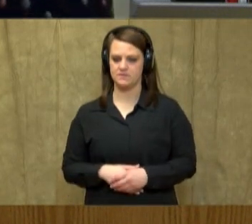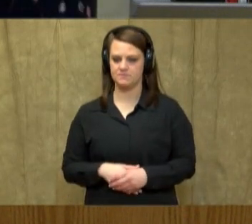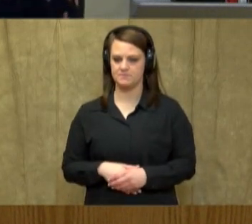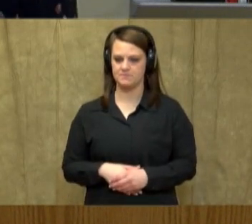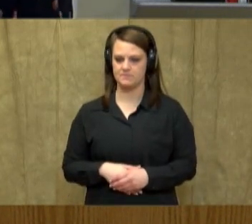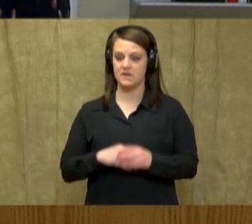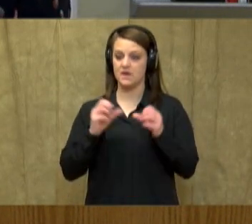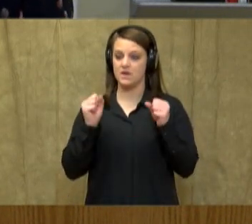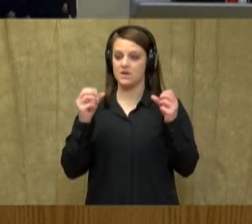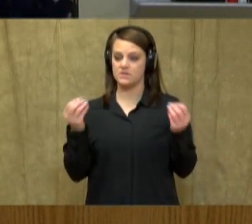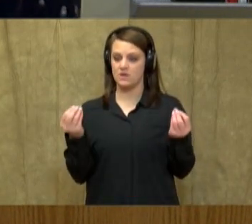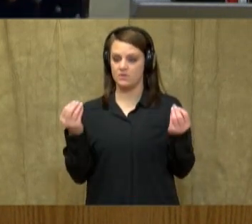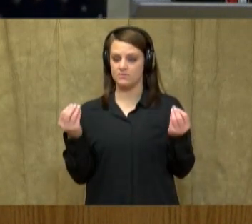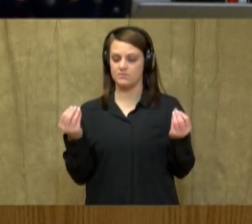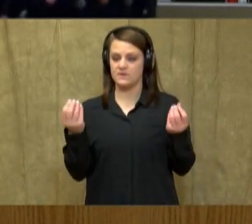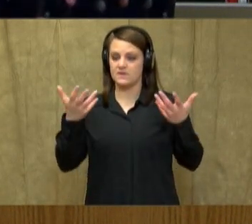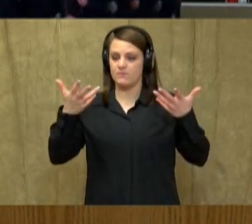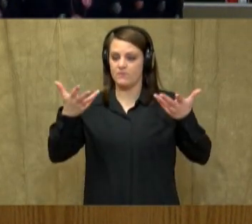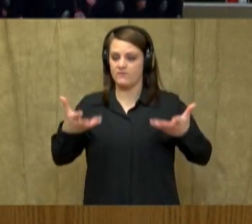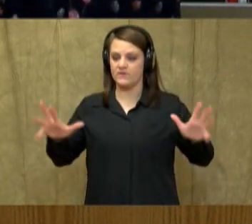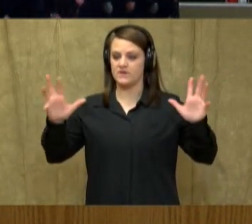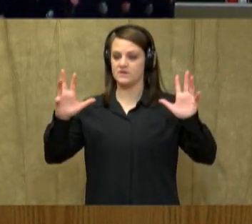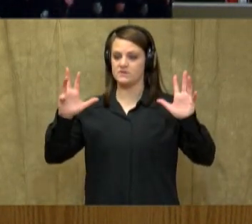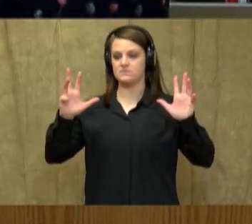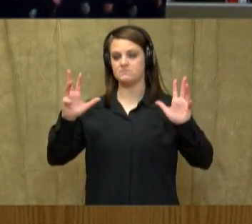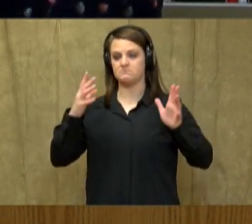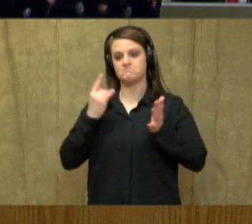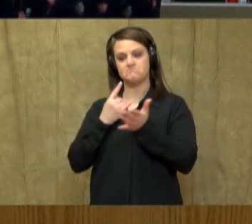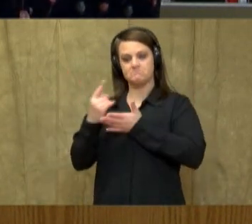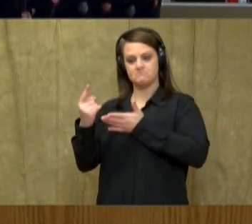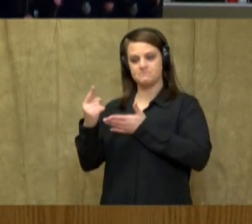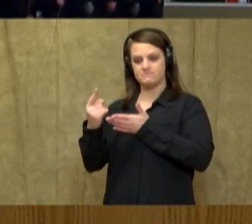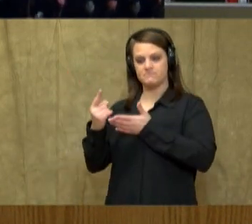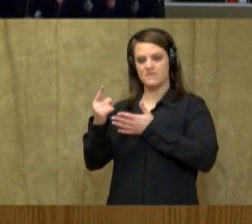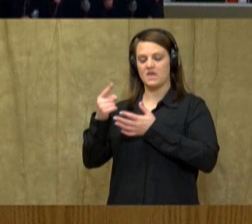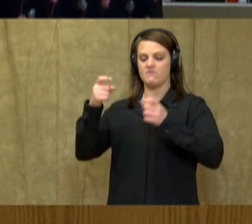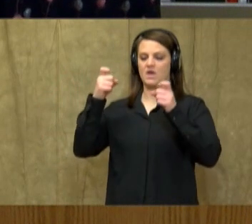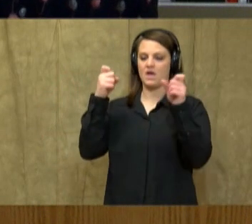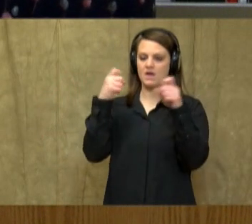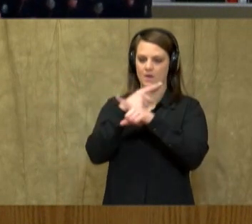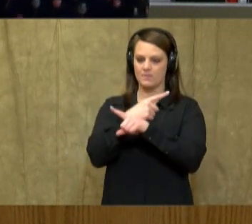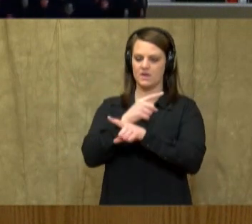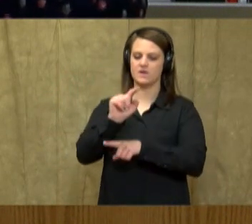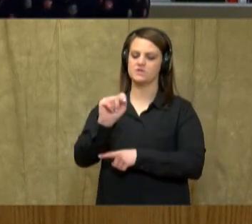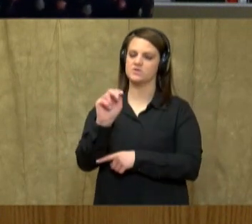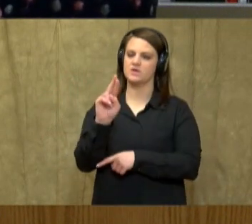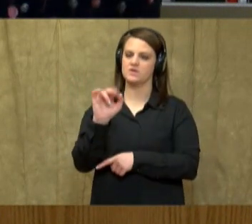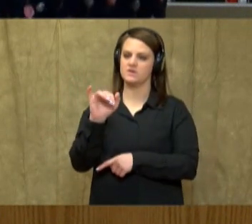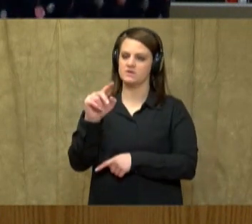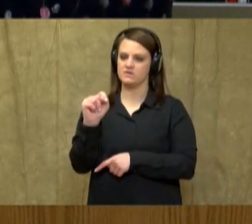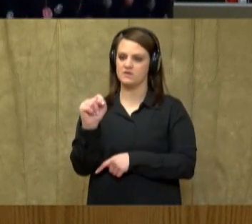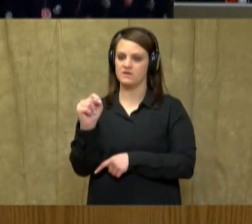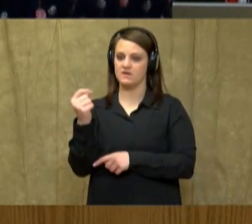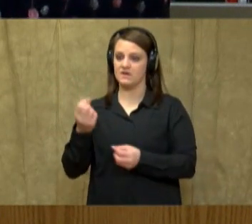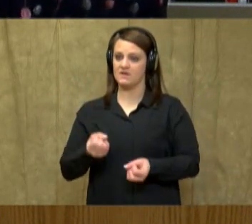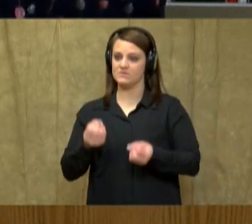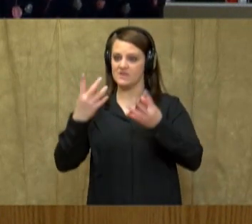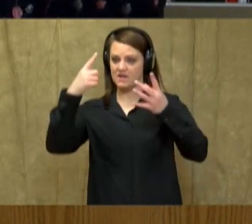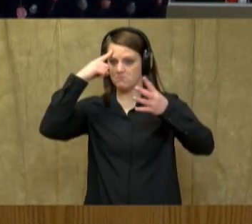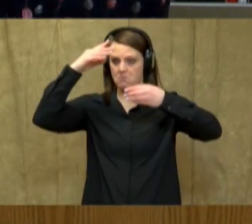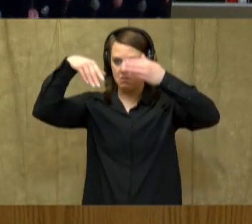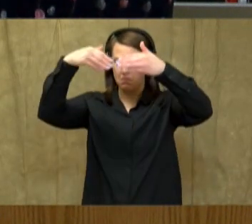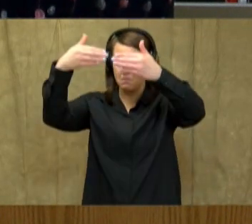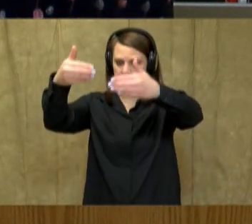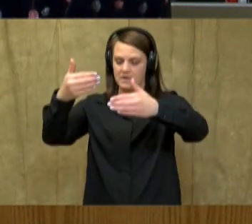so that will actually finish up what we have going on for this week of complex traits. It was a lot to